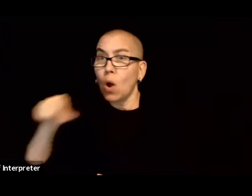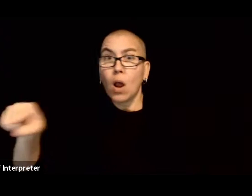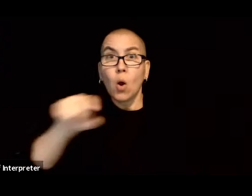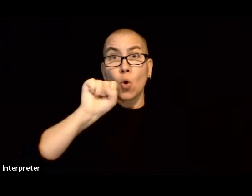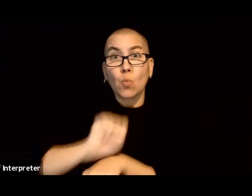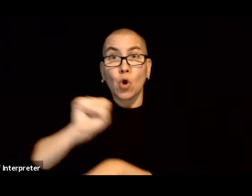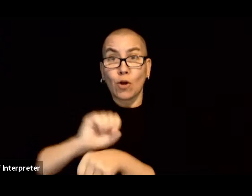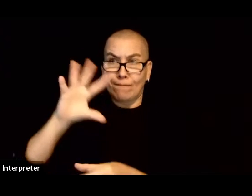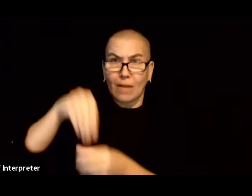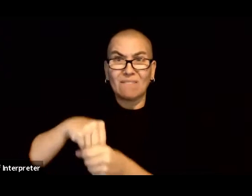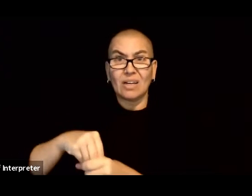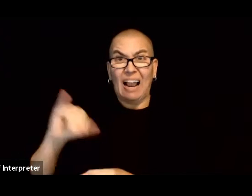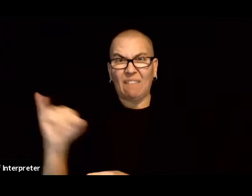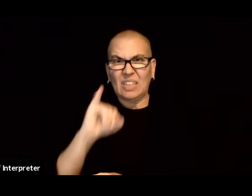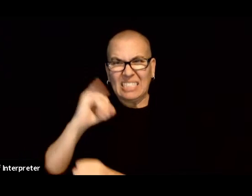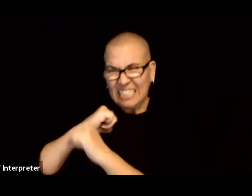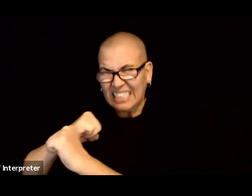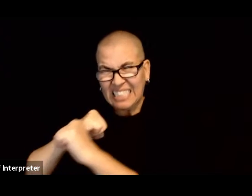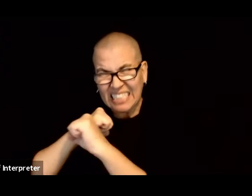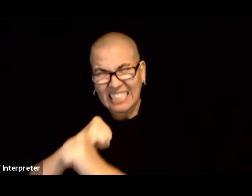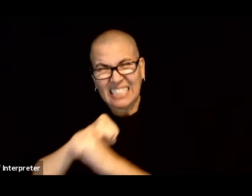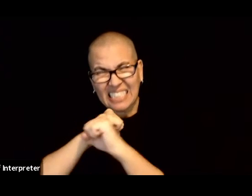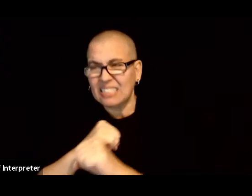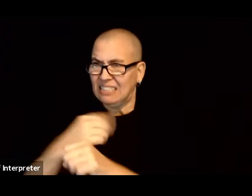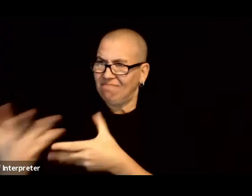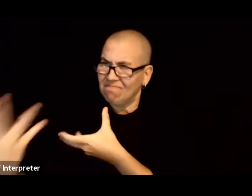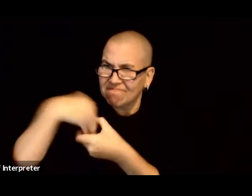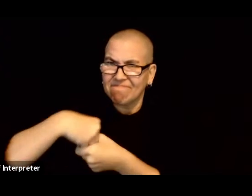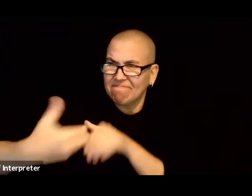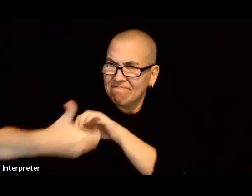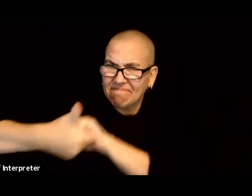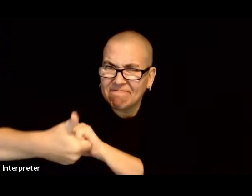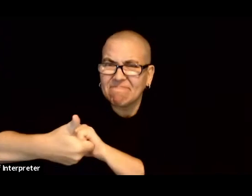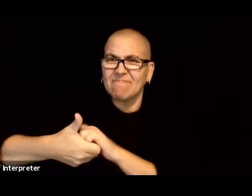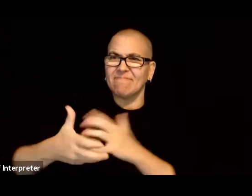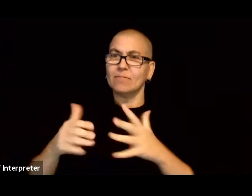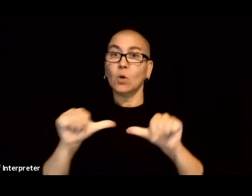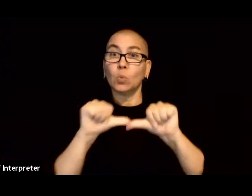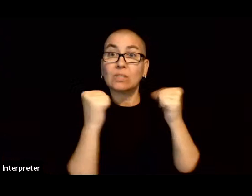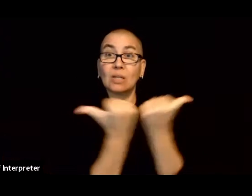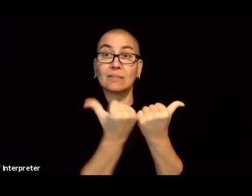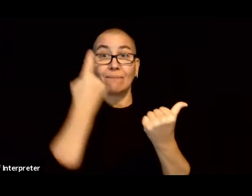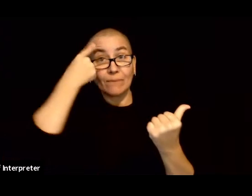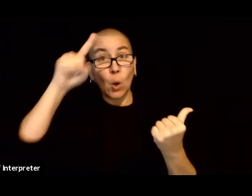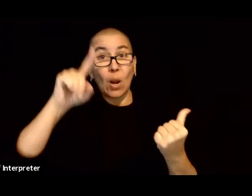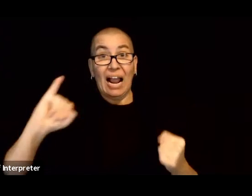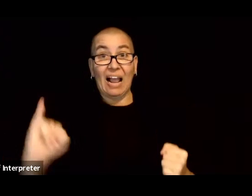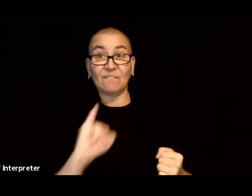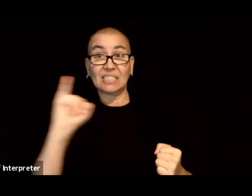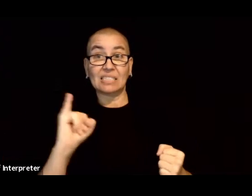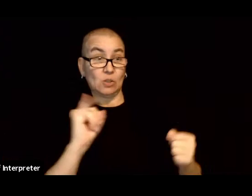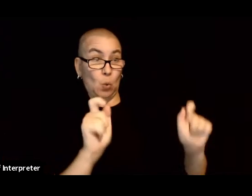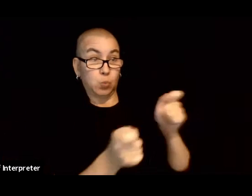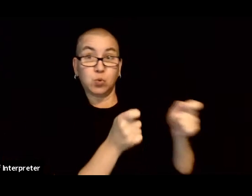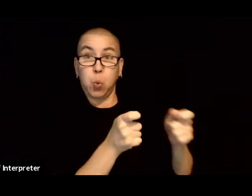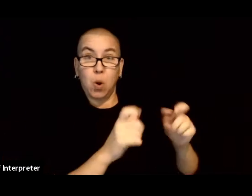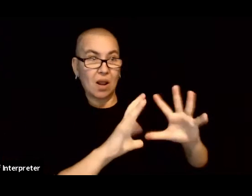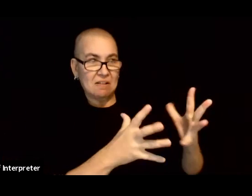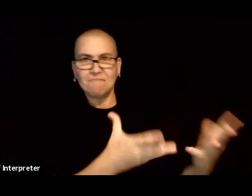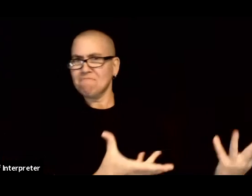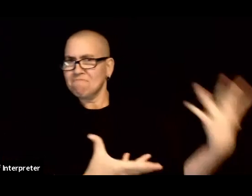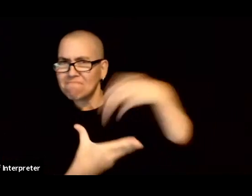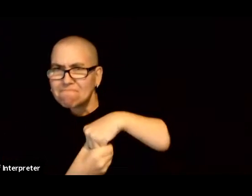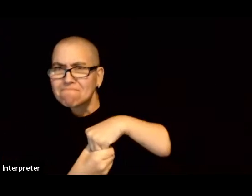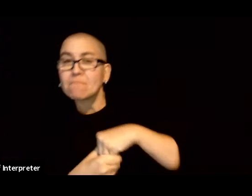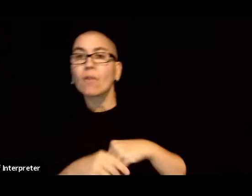APIC, the Association for Professionals in Infection Control, and epidemiology to meet